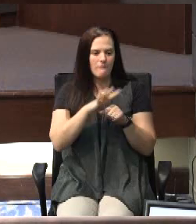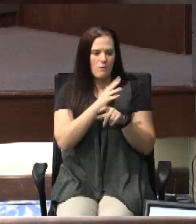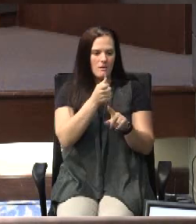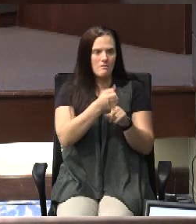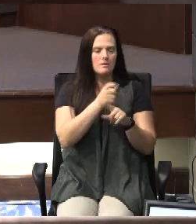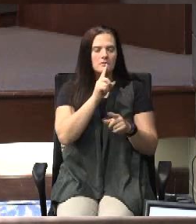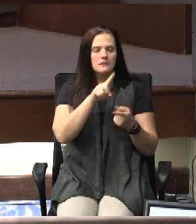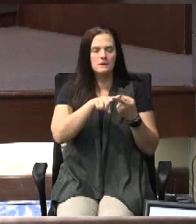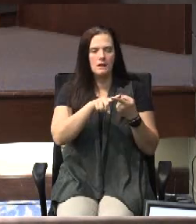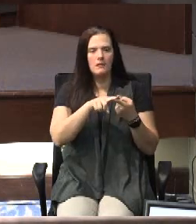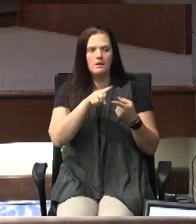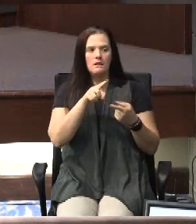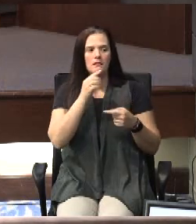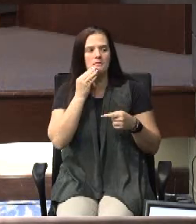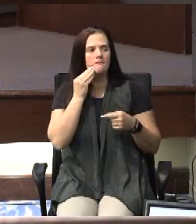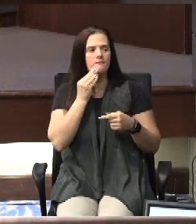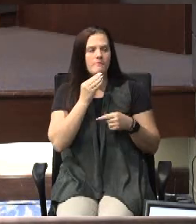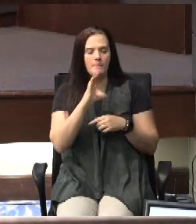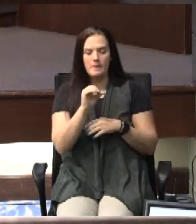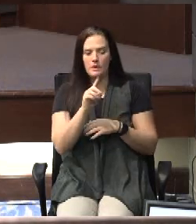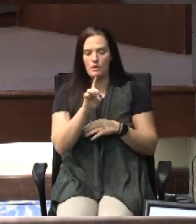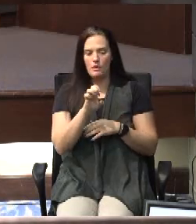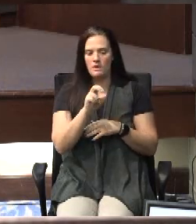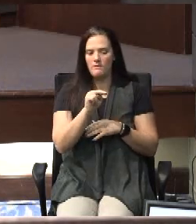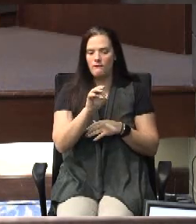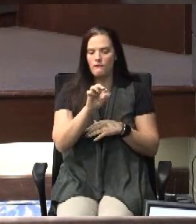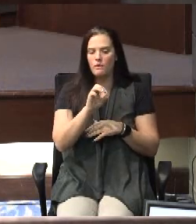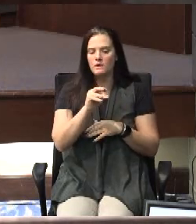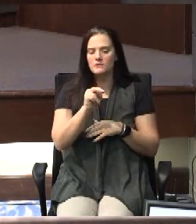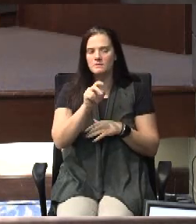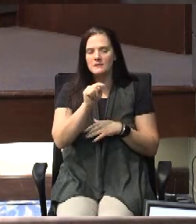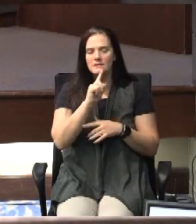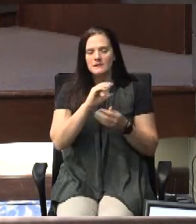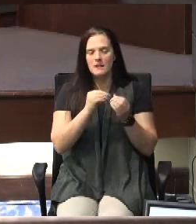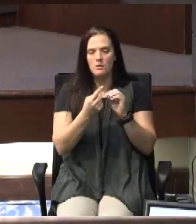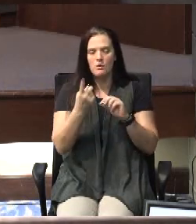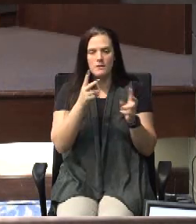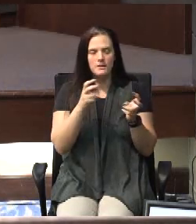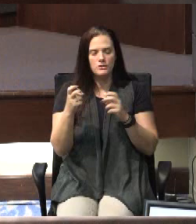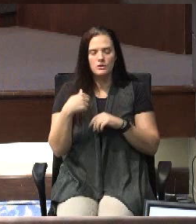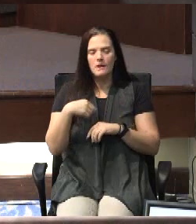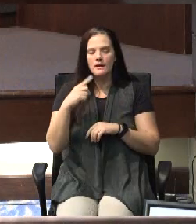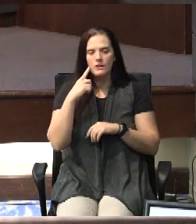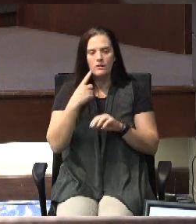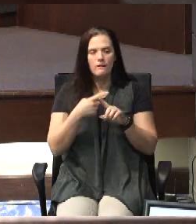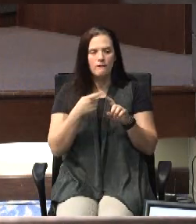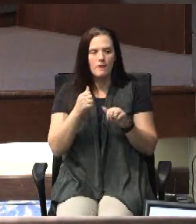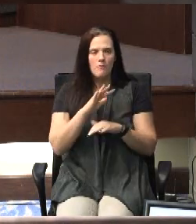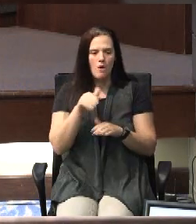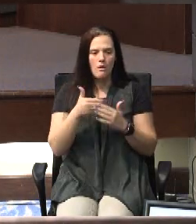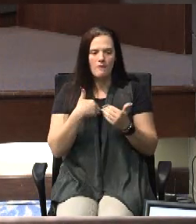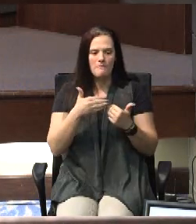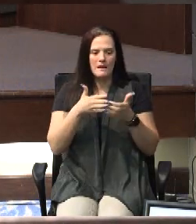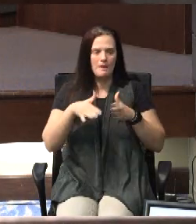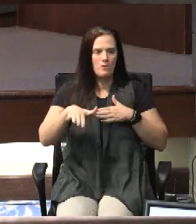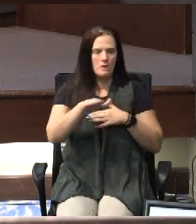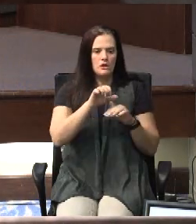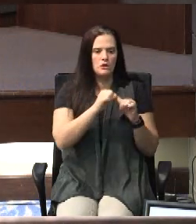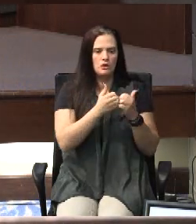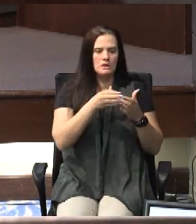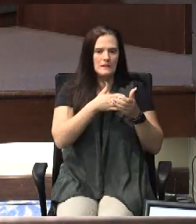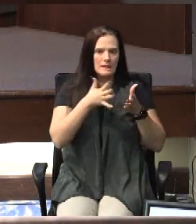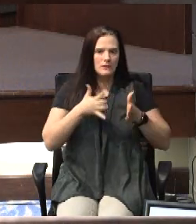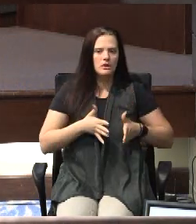until being in this seat. And code enforcement, I would say, is one of the #1 issues I hear from all of my neighborhood association